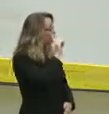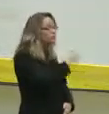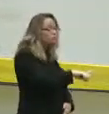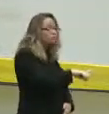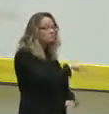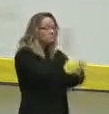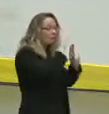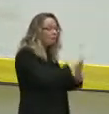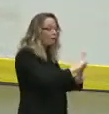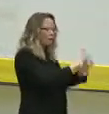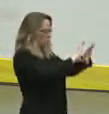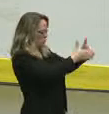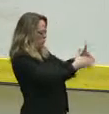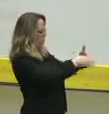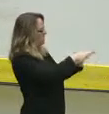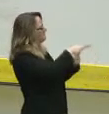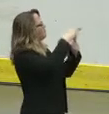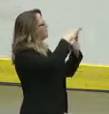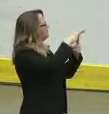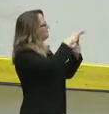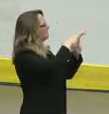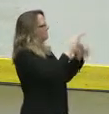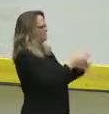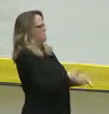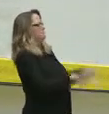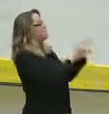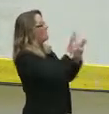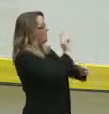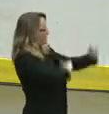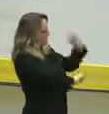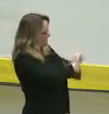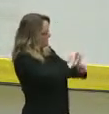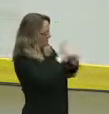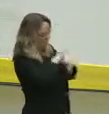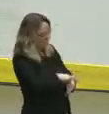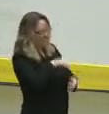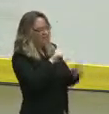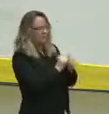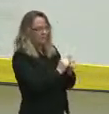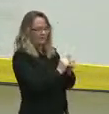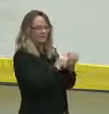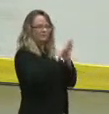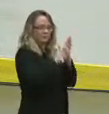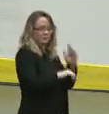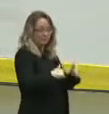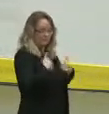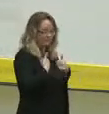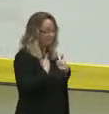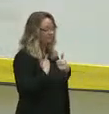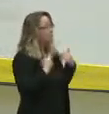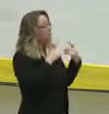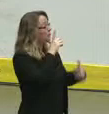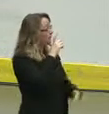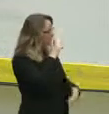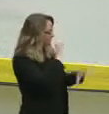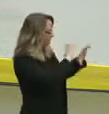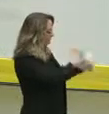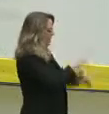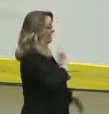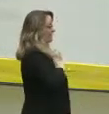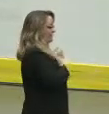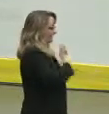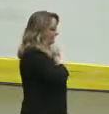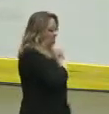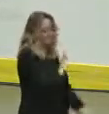very important people in our students' lives and in the life of this college, our faculty and our staff. I would ask